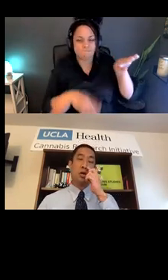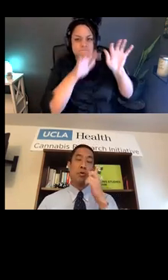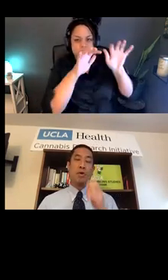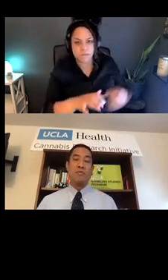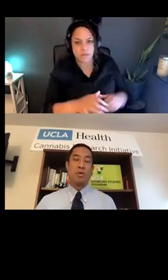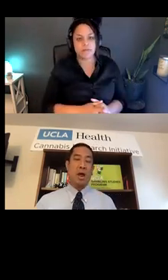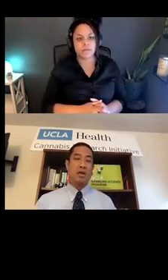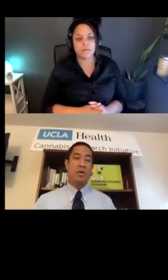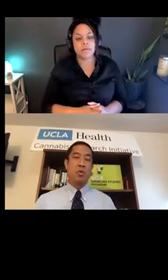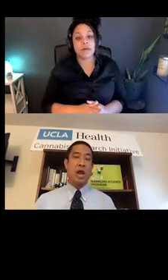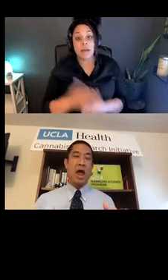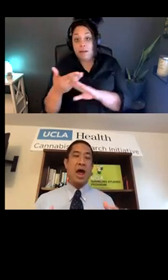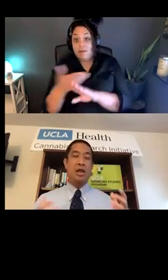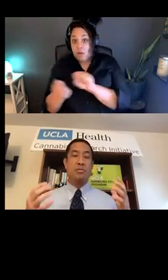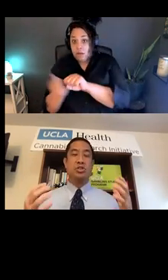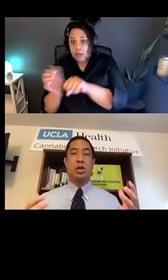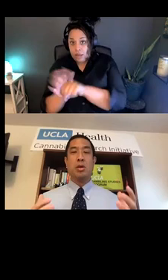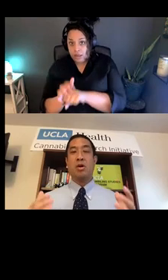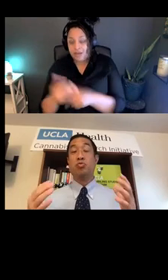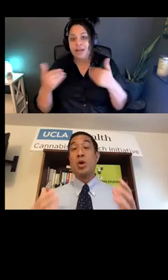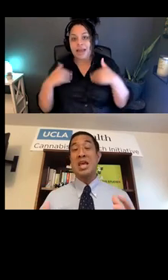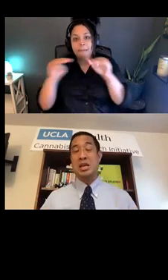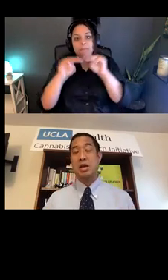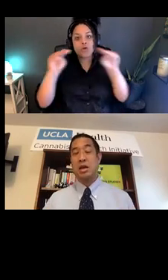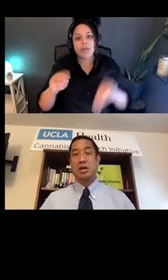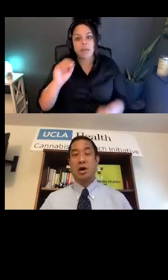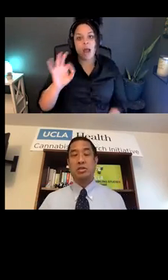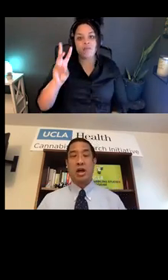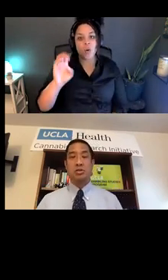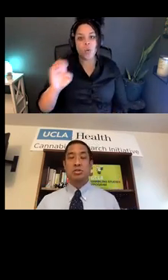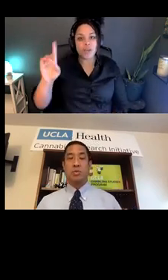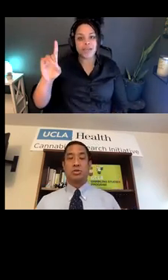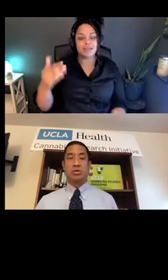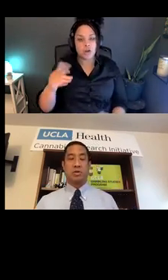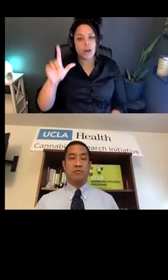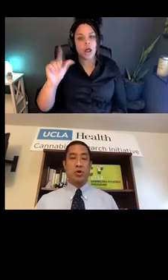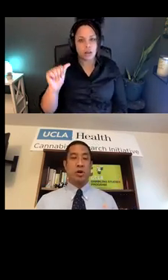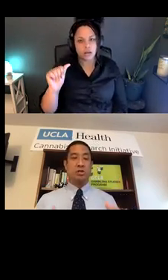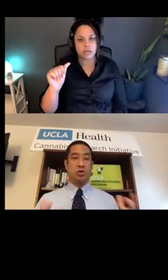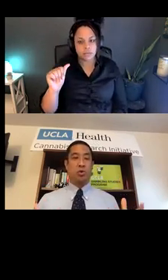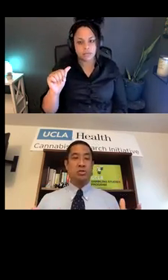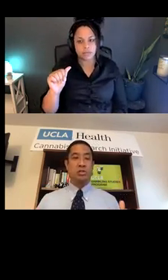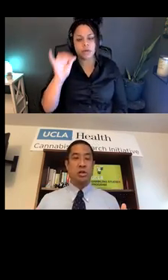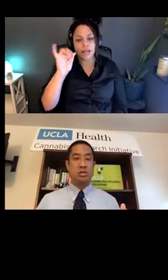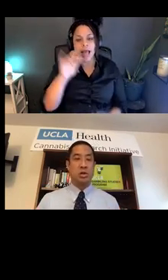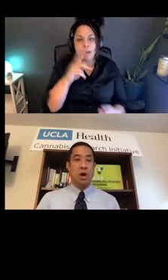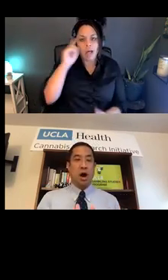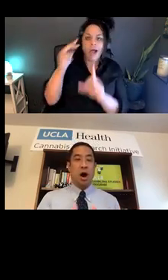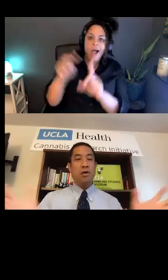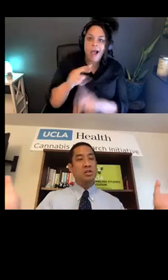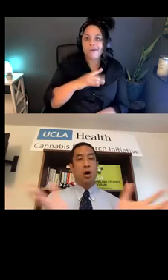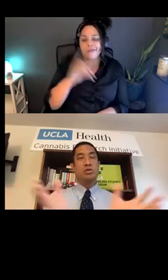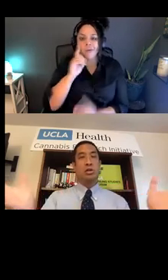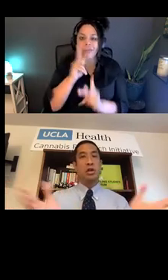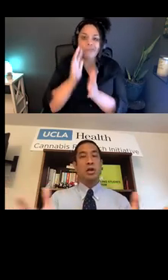years ago, right before the pandemic, we had a museum of weed in Los Angeles that was viewed as a tourist destination. All